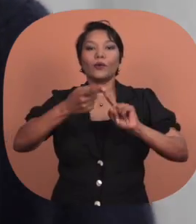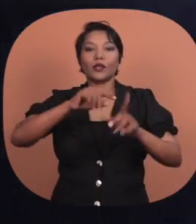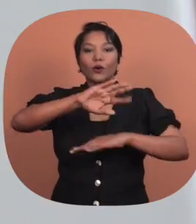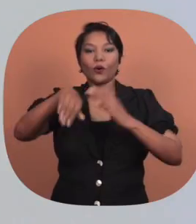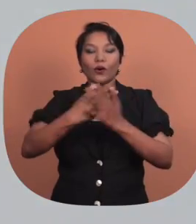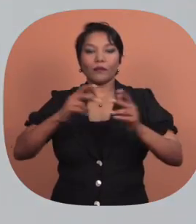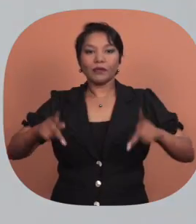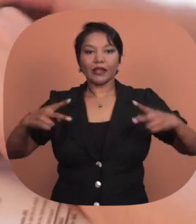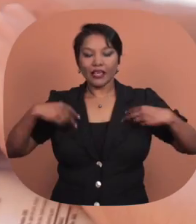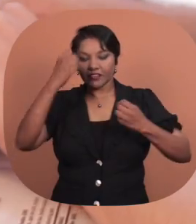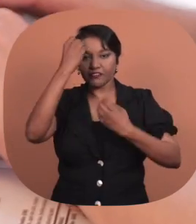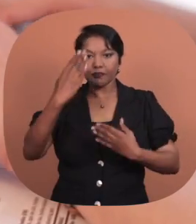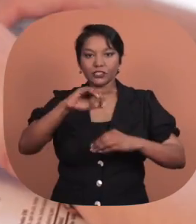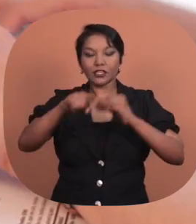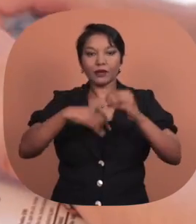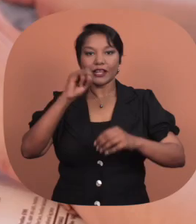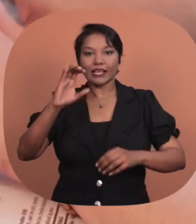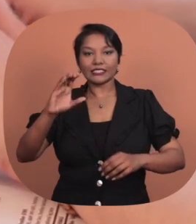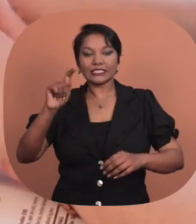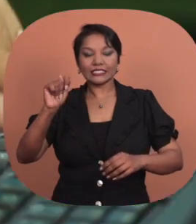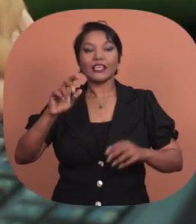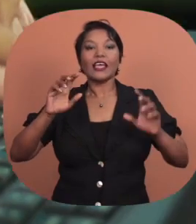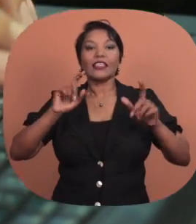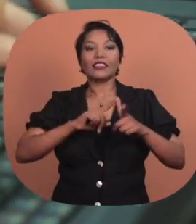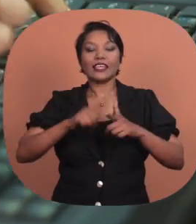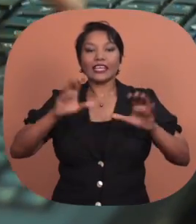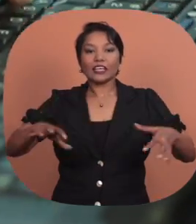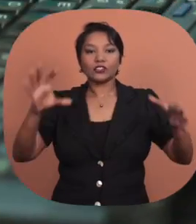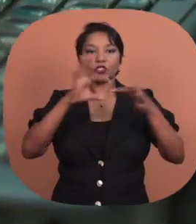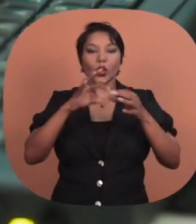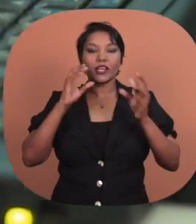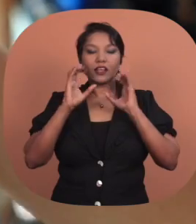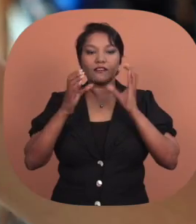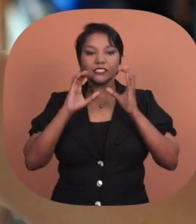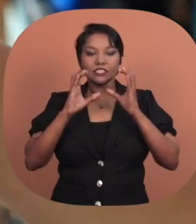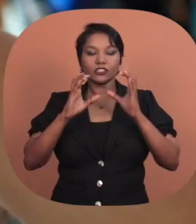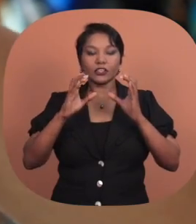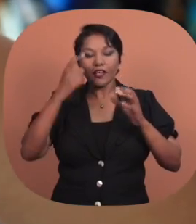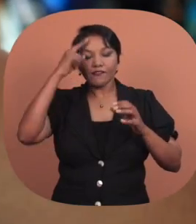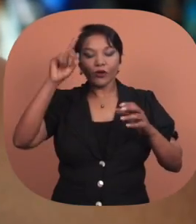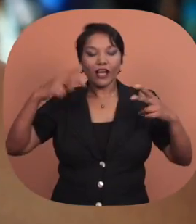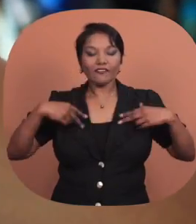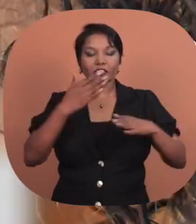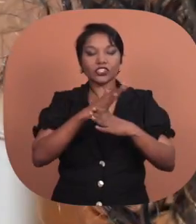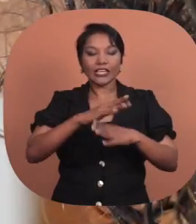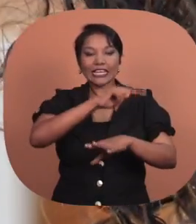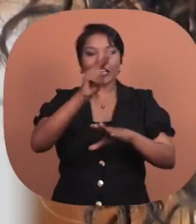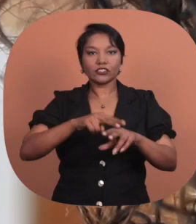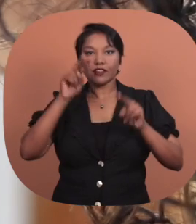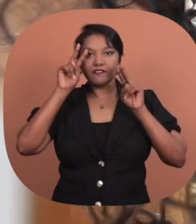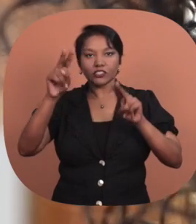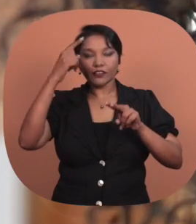that all citizens have access to information allows them to contribute to the ongoing national dialogue in realizing the shared